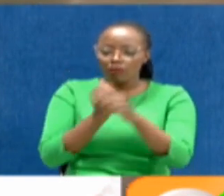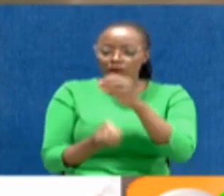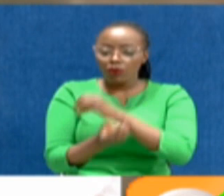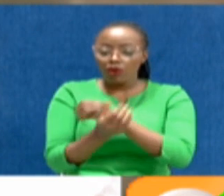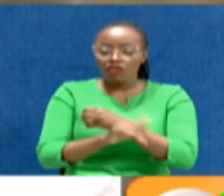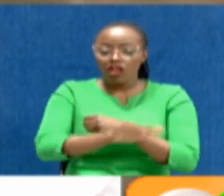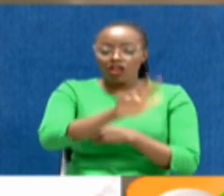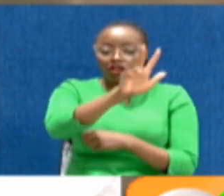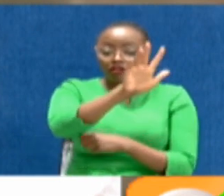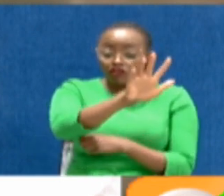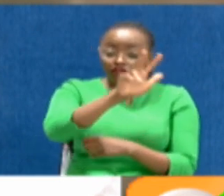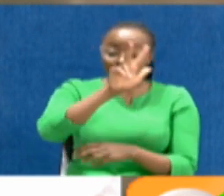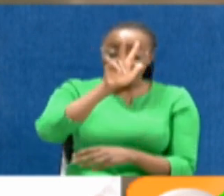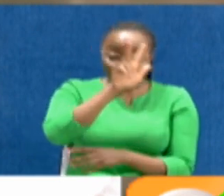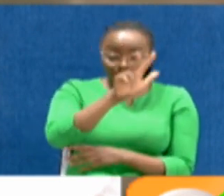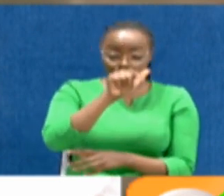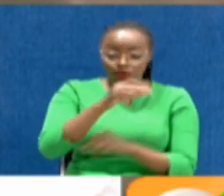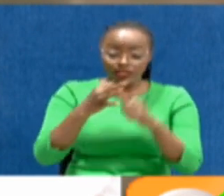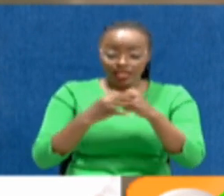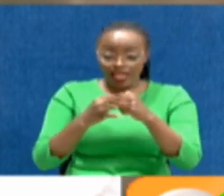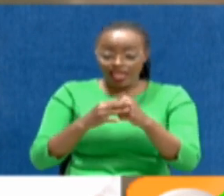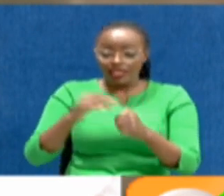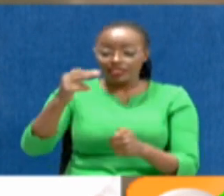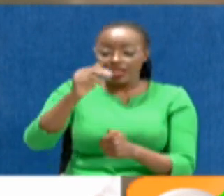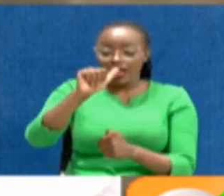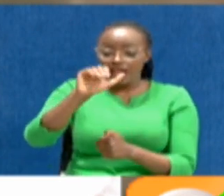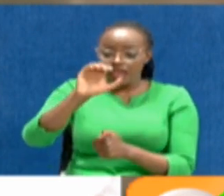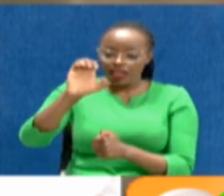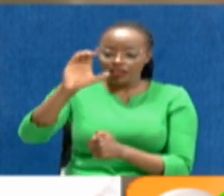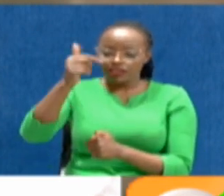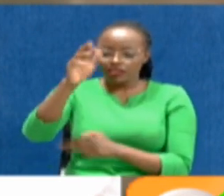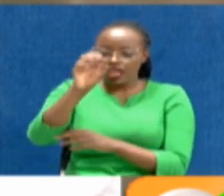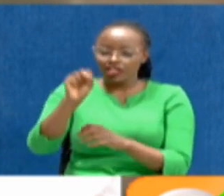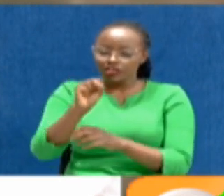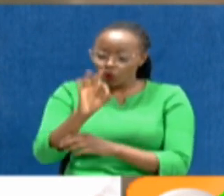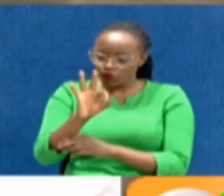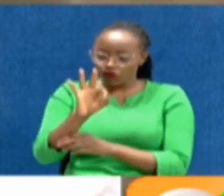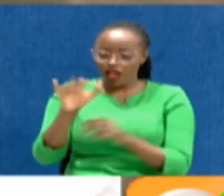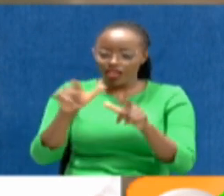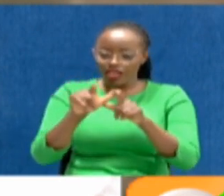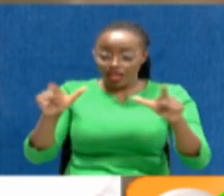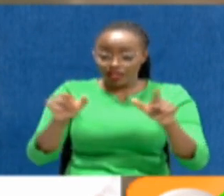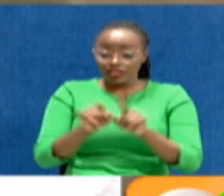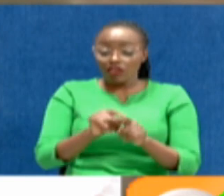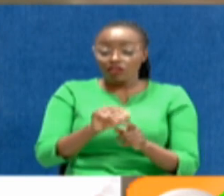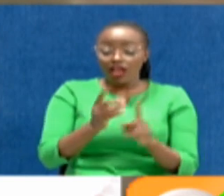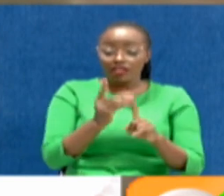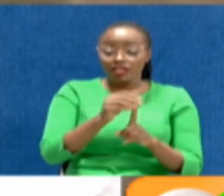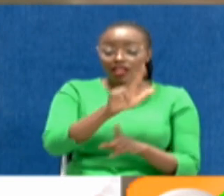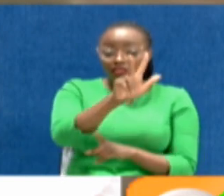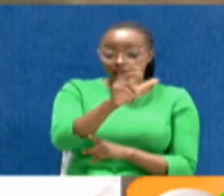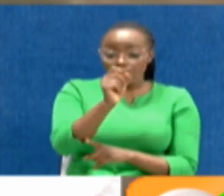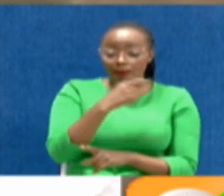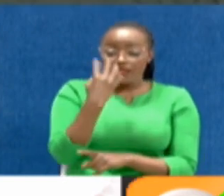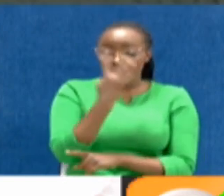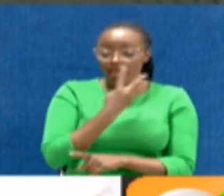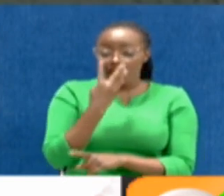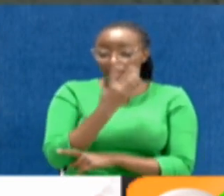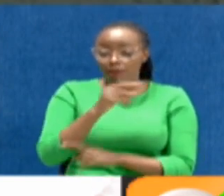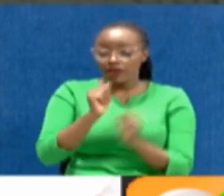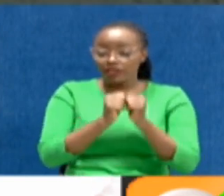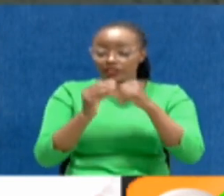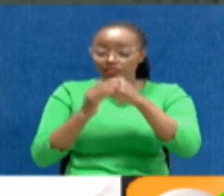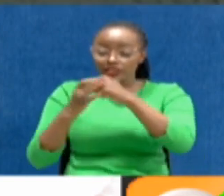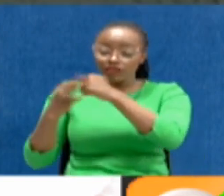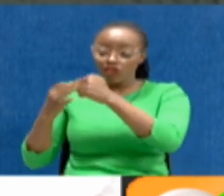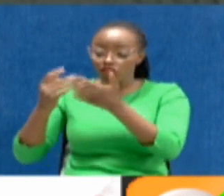excising 53.68 hectares of forest land. With a Gazette notice dated 3rd of April 1998, signed off